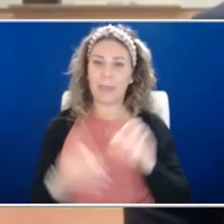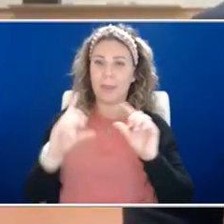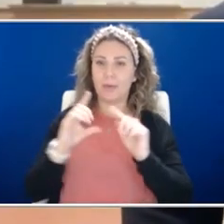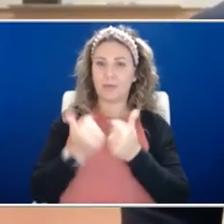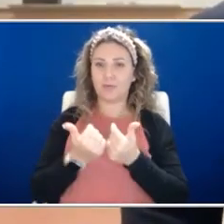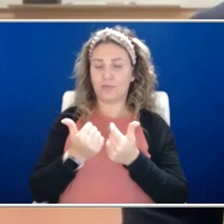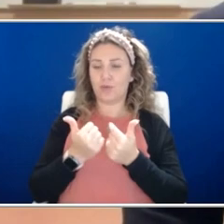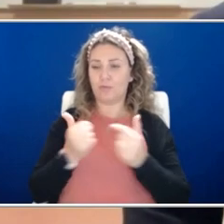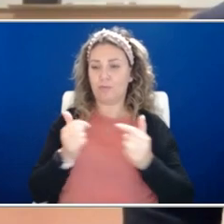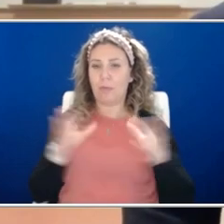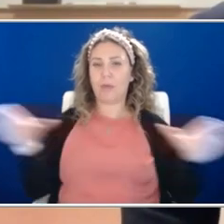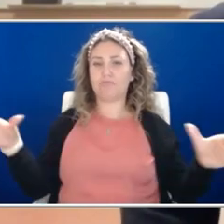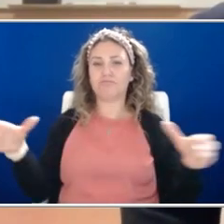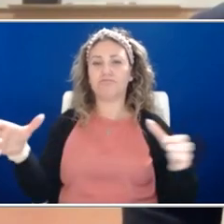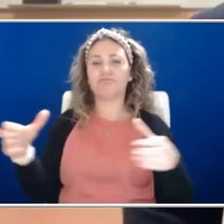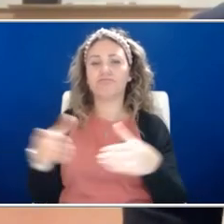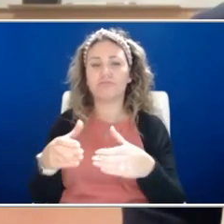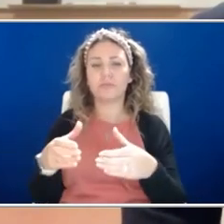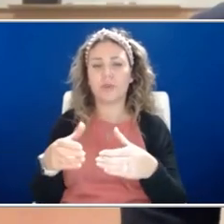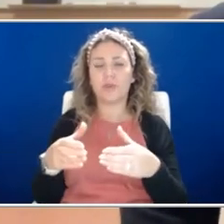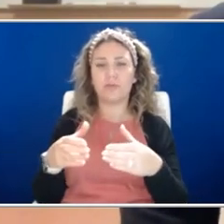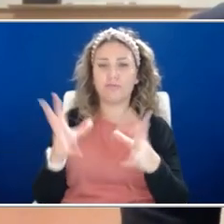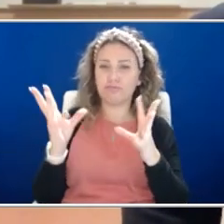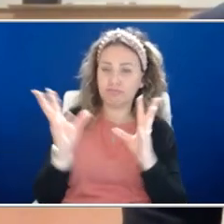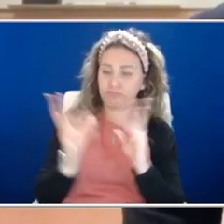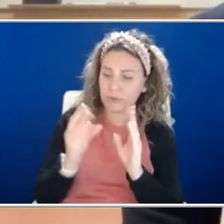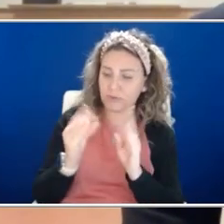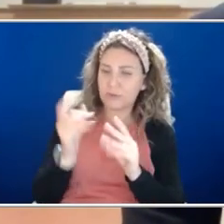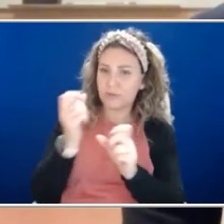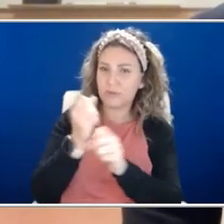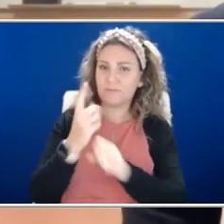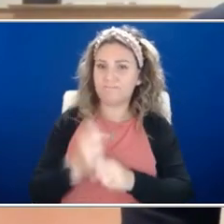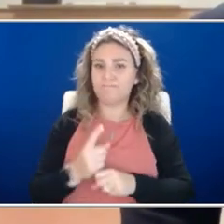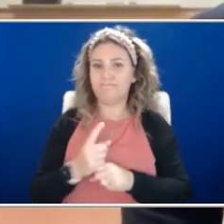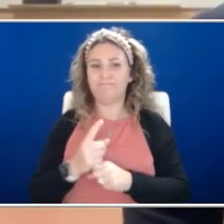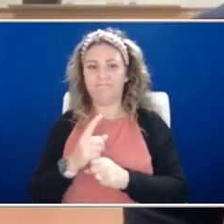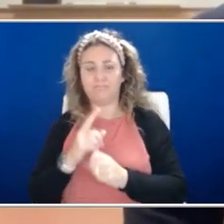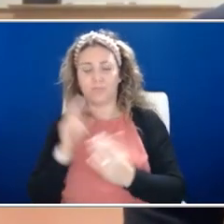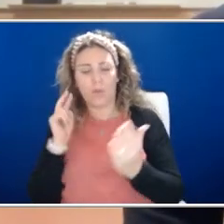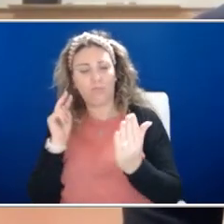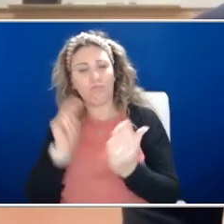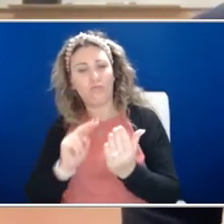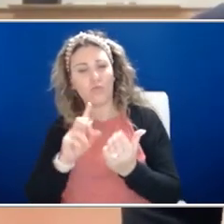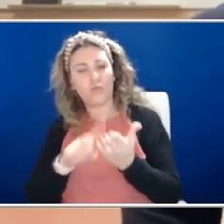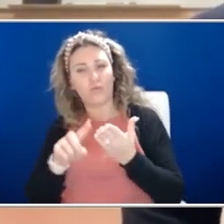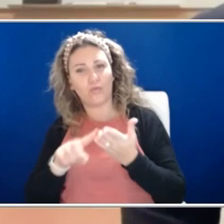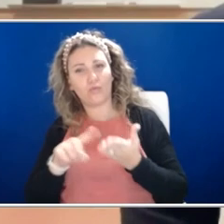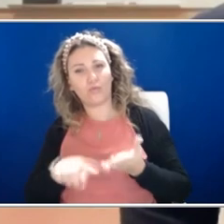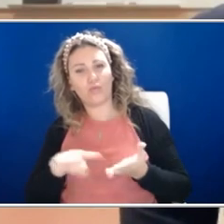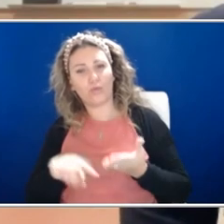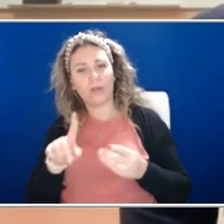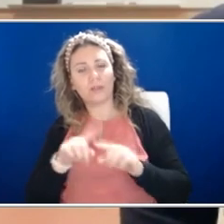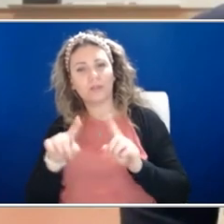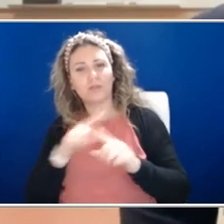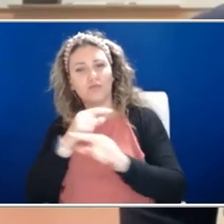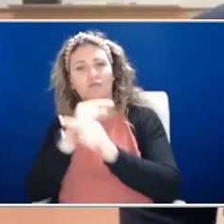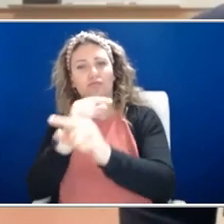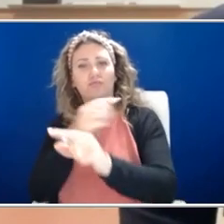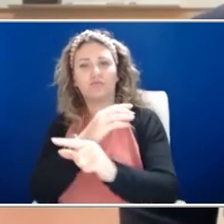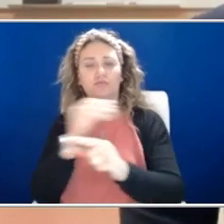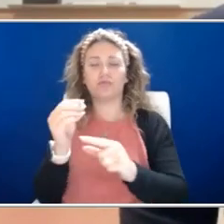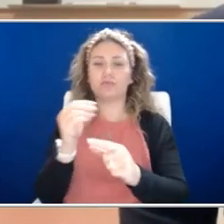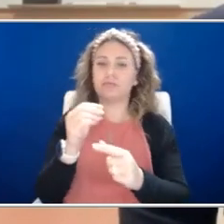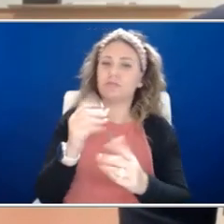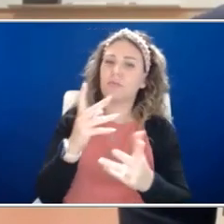every year looking at and trying to have guardrails around different AI usage or capabilities,